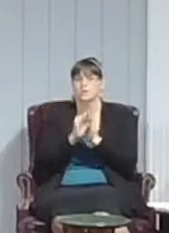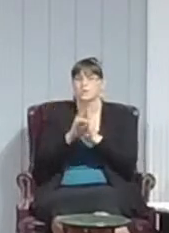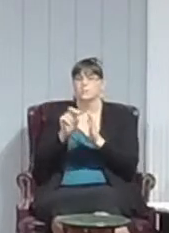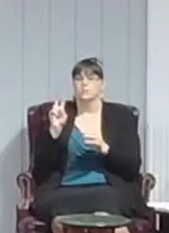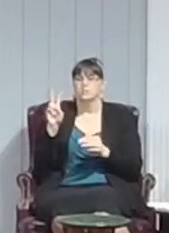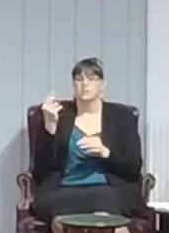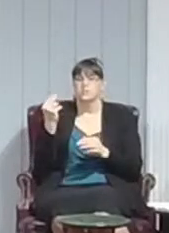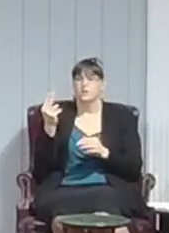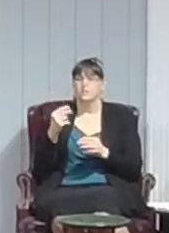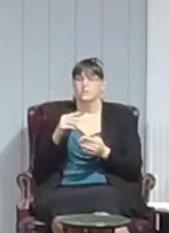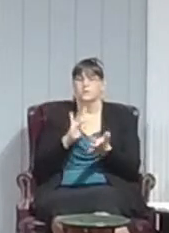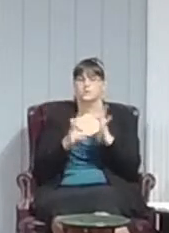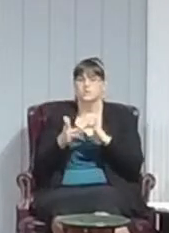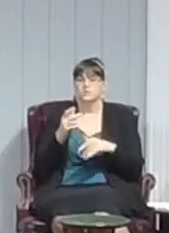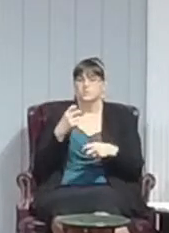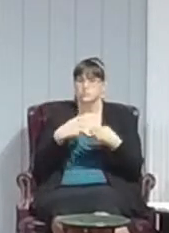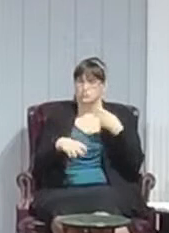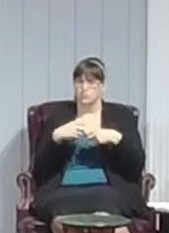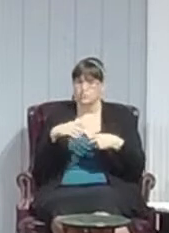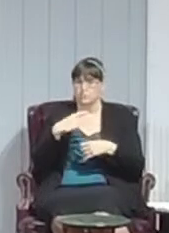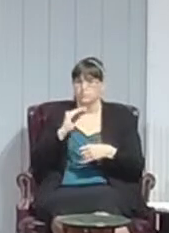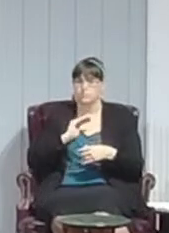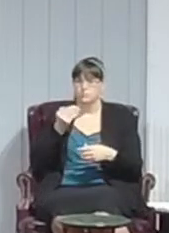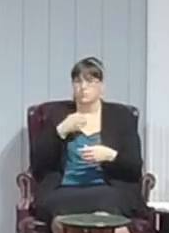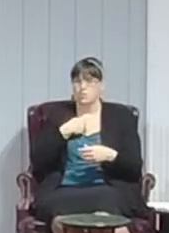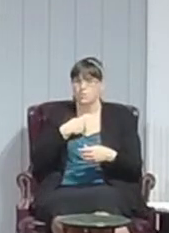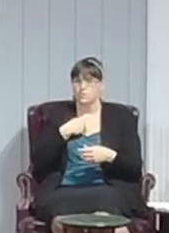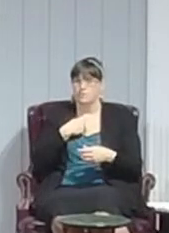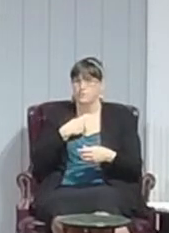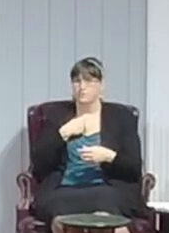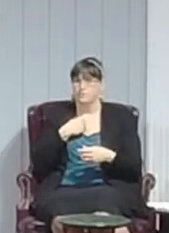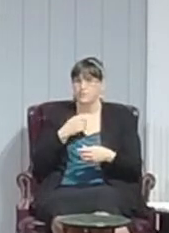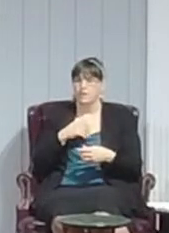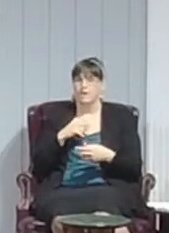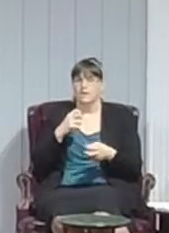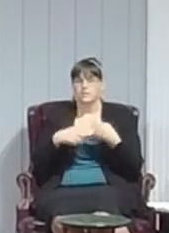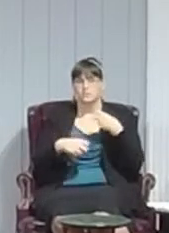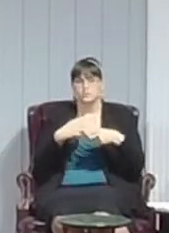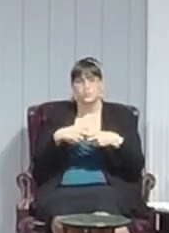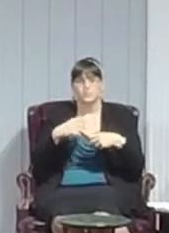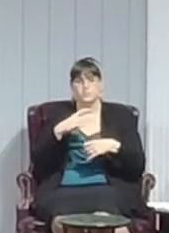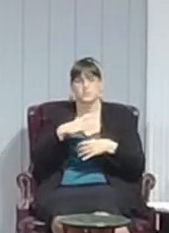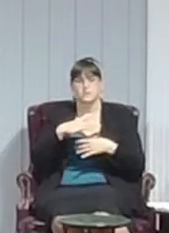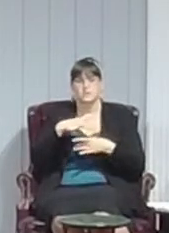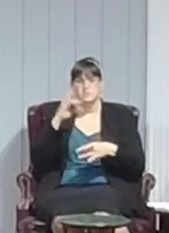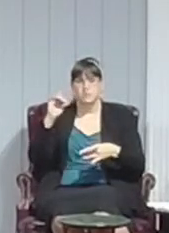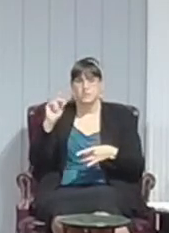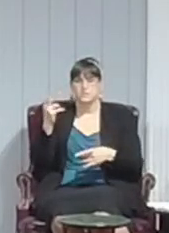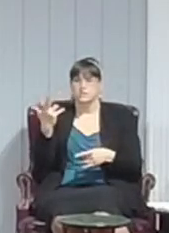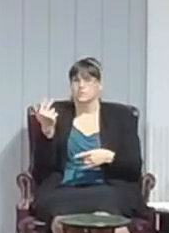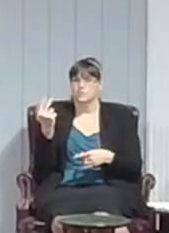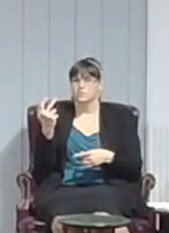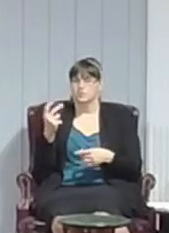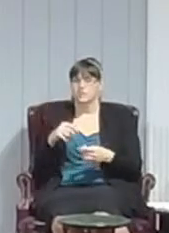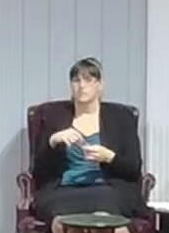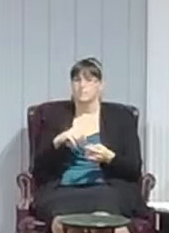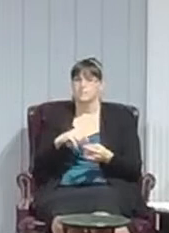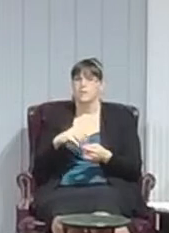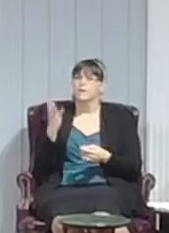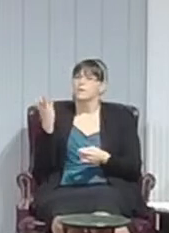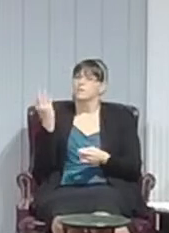12 is Jesus' troubled soul. John chapter 13, he's troubled in spirit. John chapter 14, he's